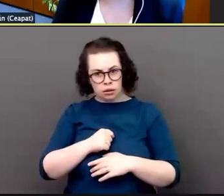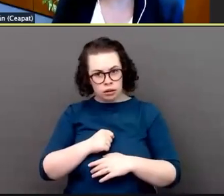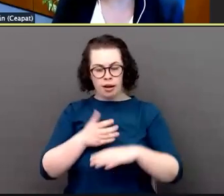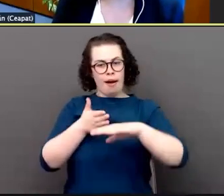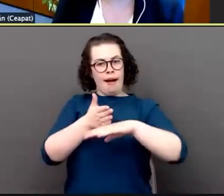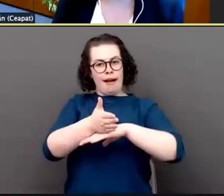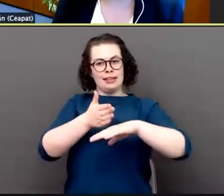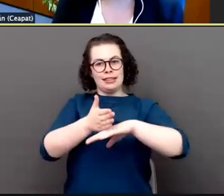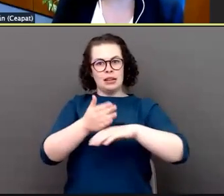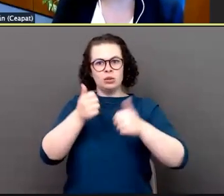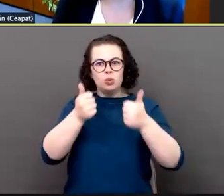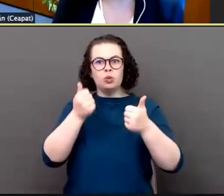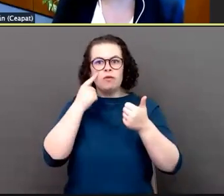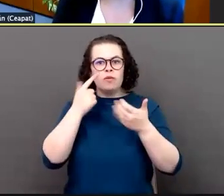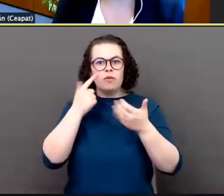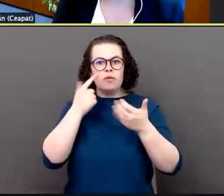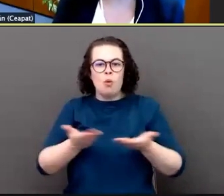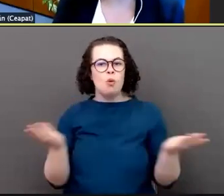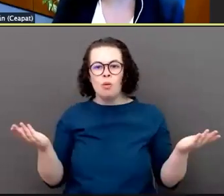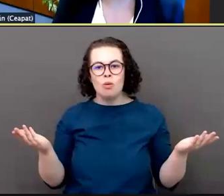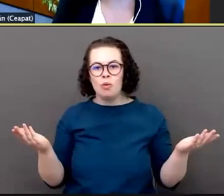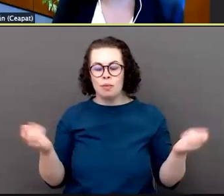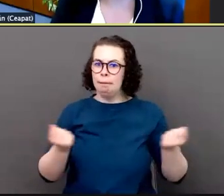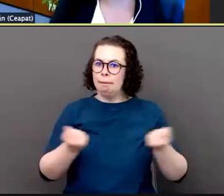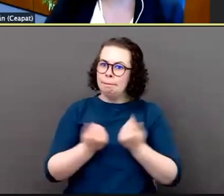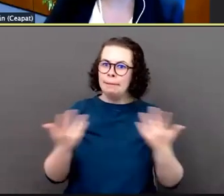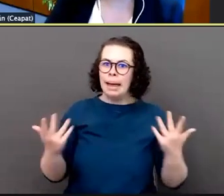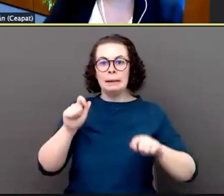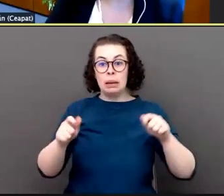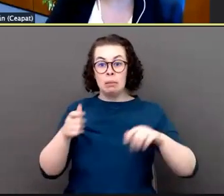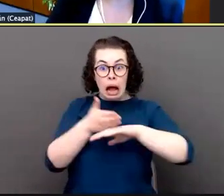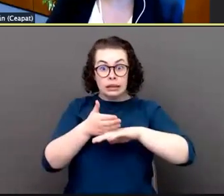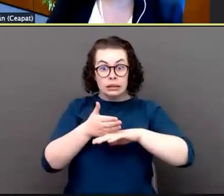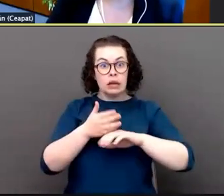easier for a large part of the population also.